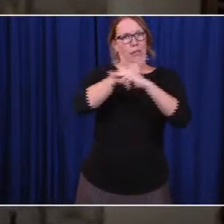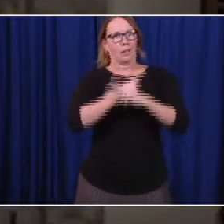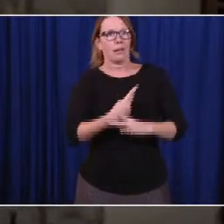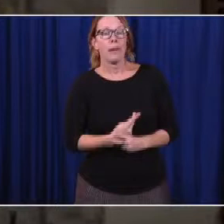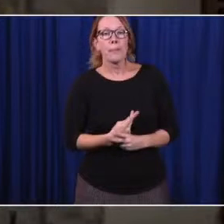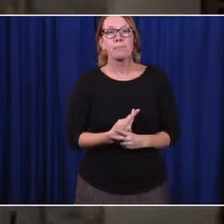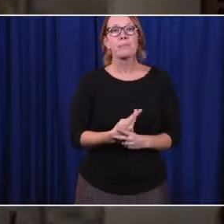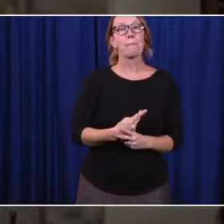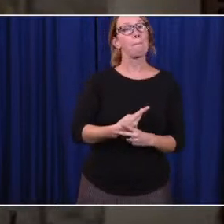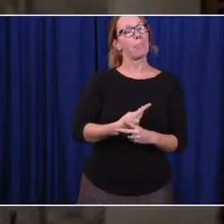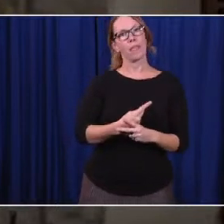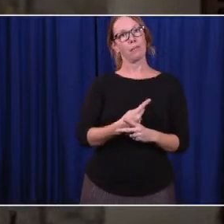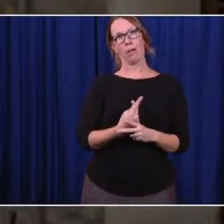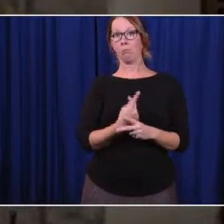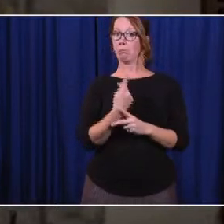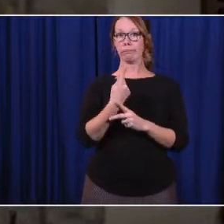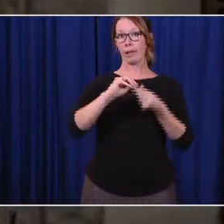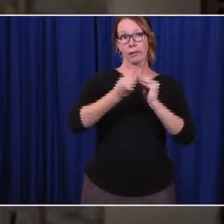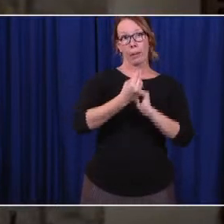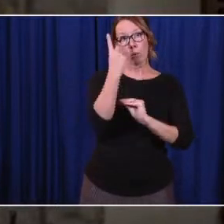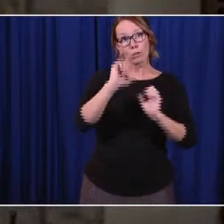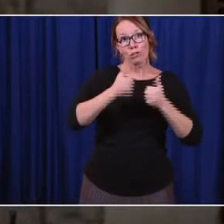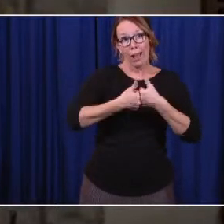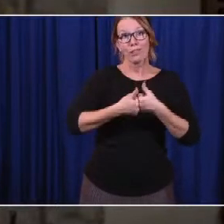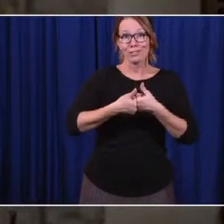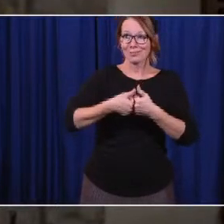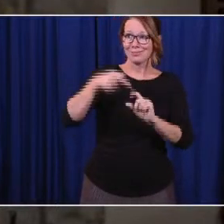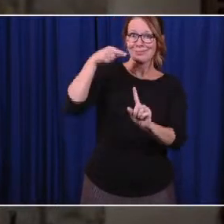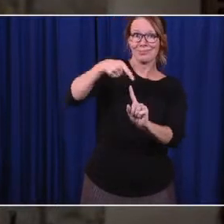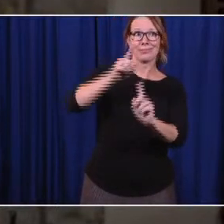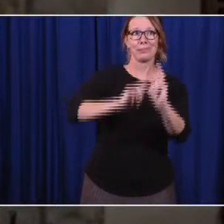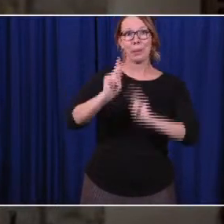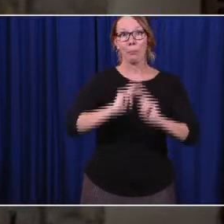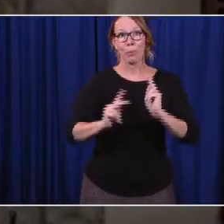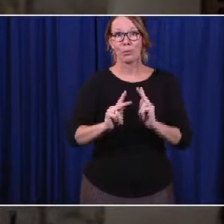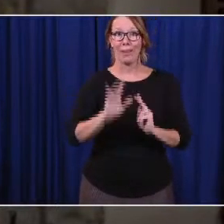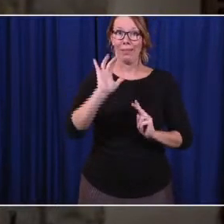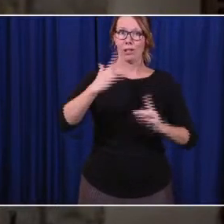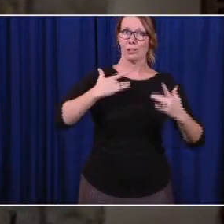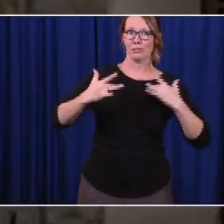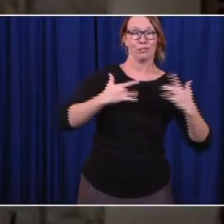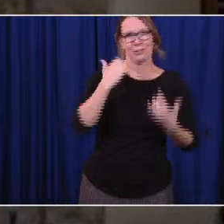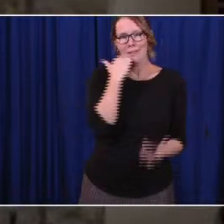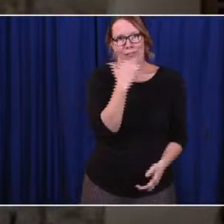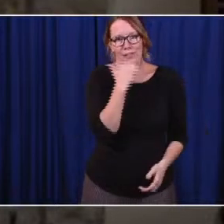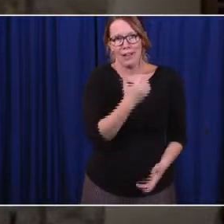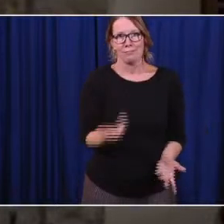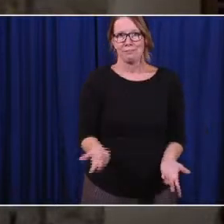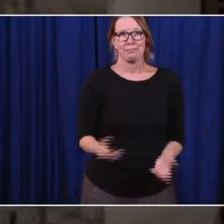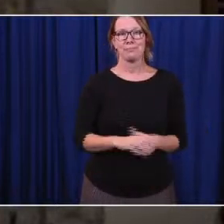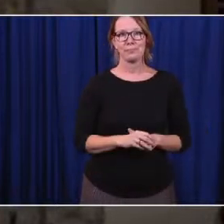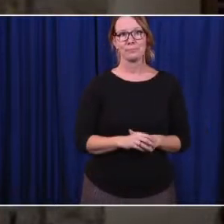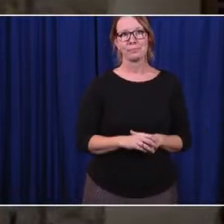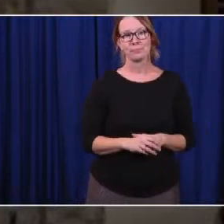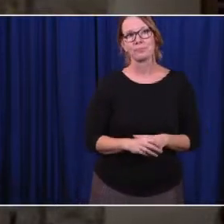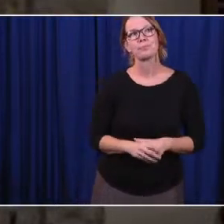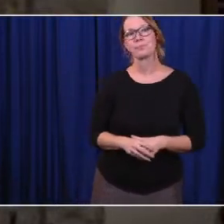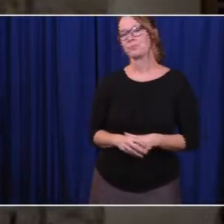problem, the number one challenge, they tell me, is people. And that's what they worry about every single day.